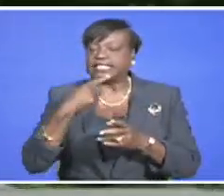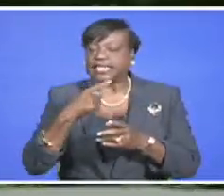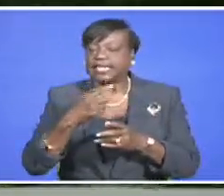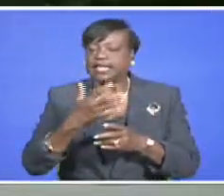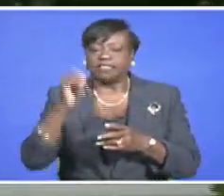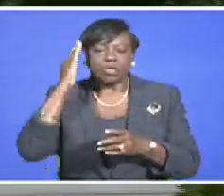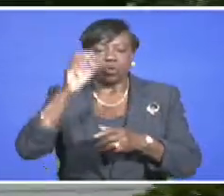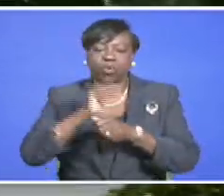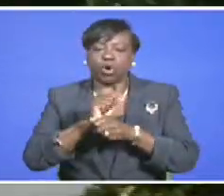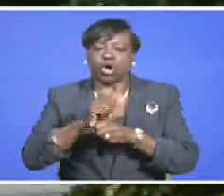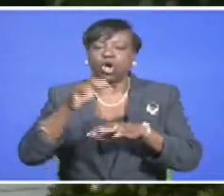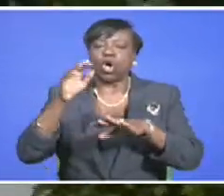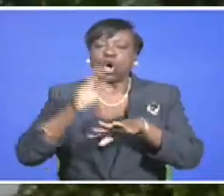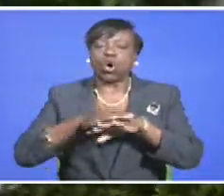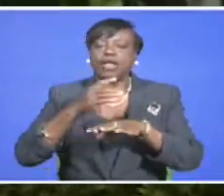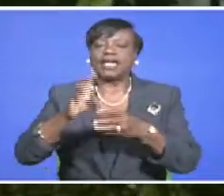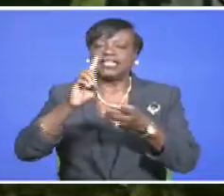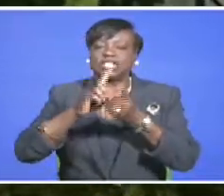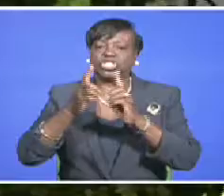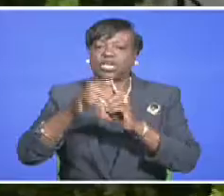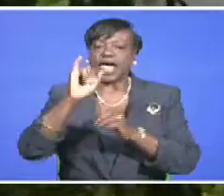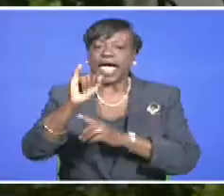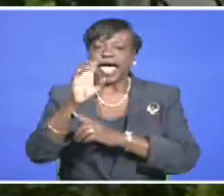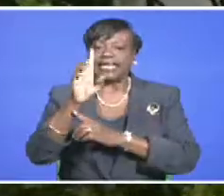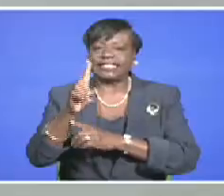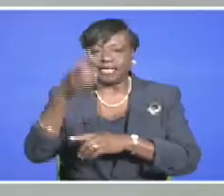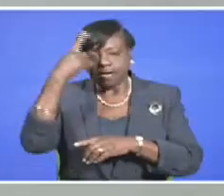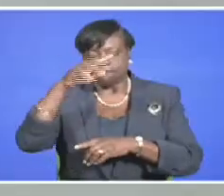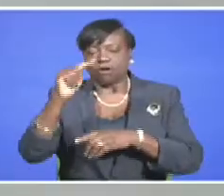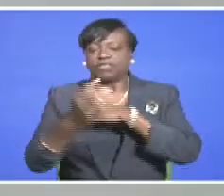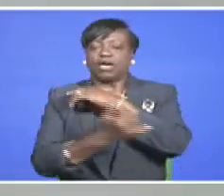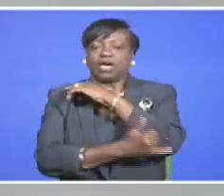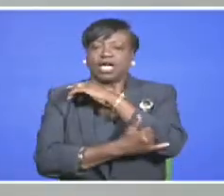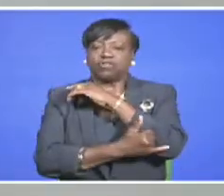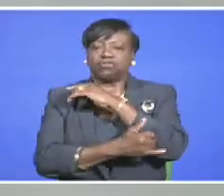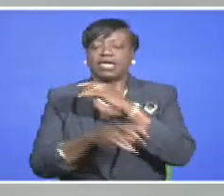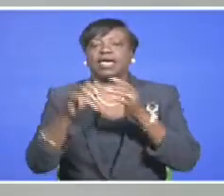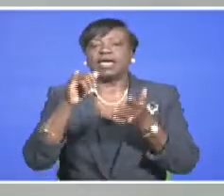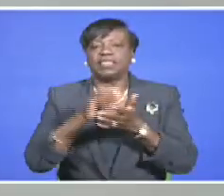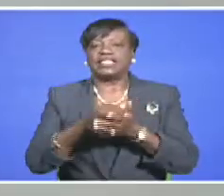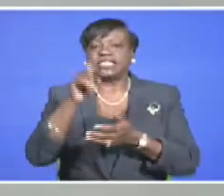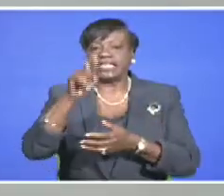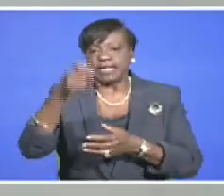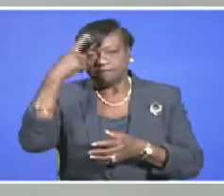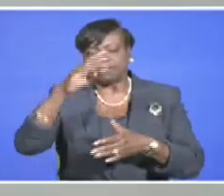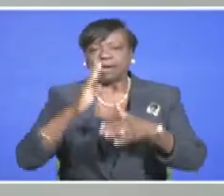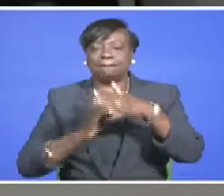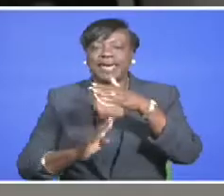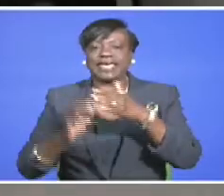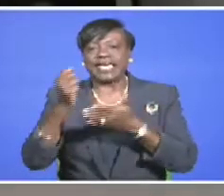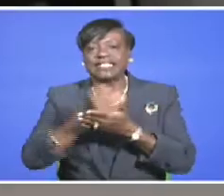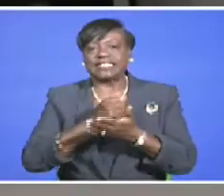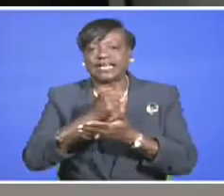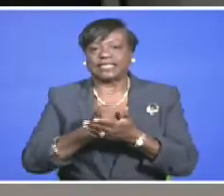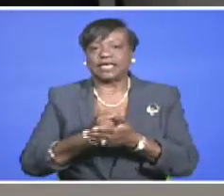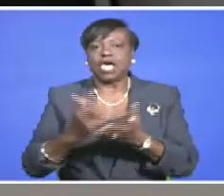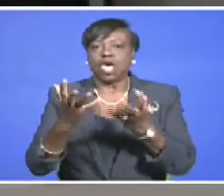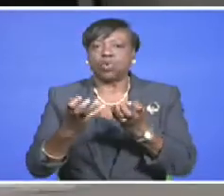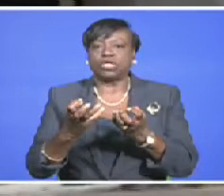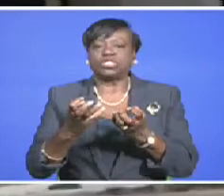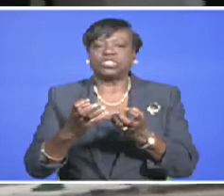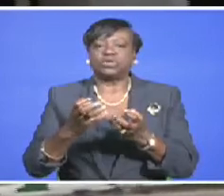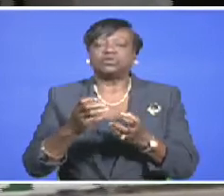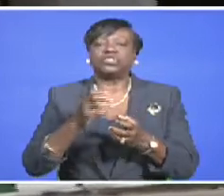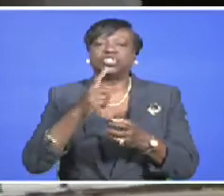work on a digital ID for the country, which serves as an essential need in the banking sector. He wants to assure Bahamians that